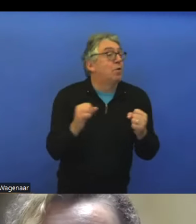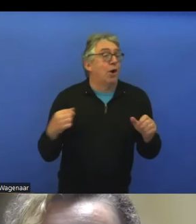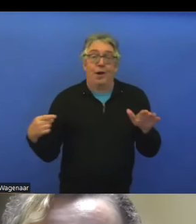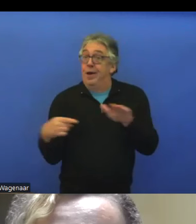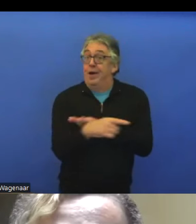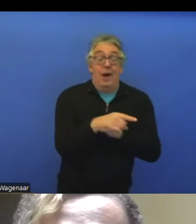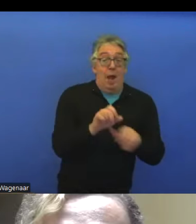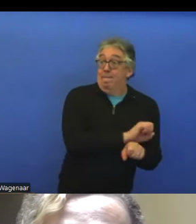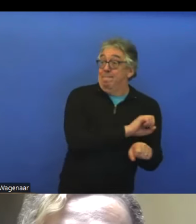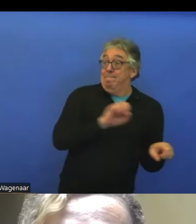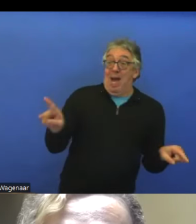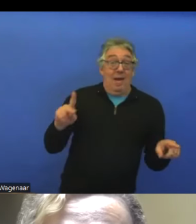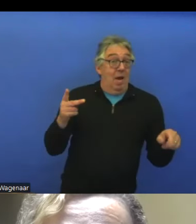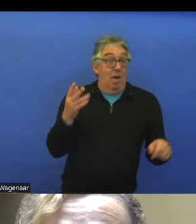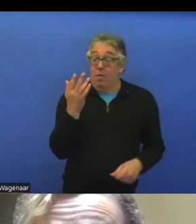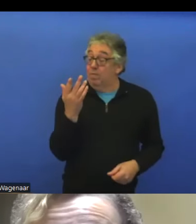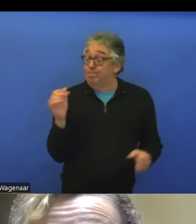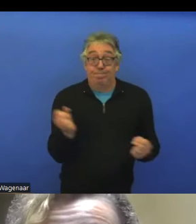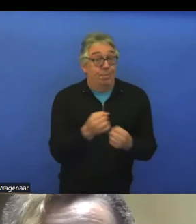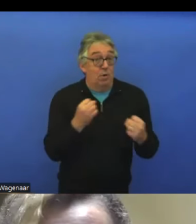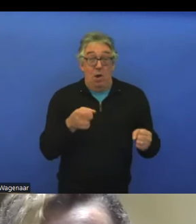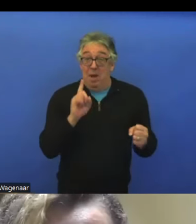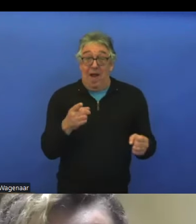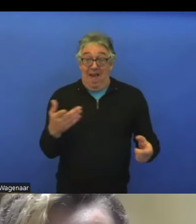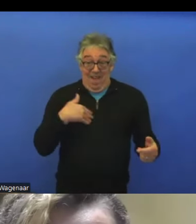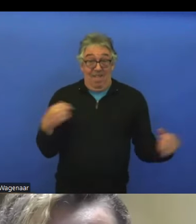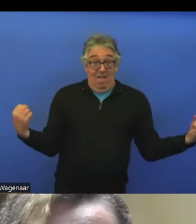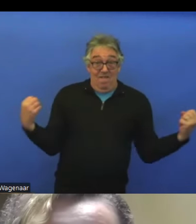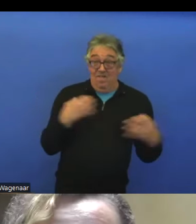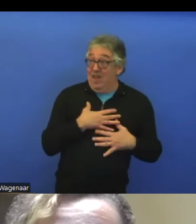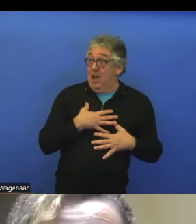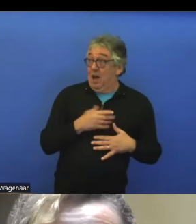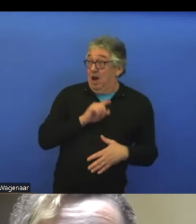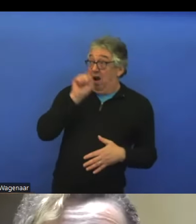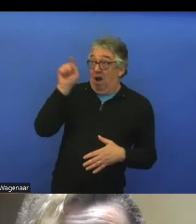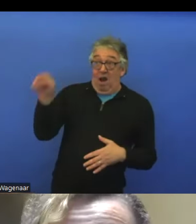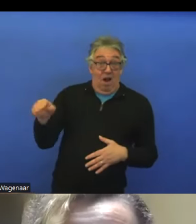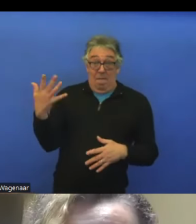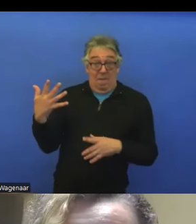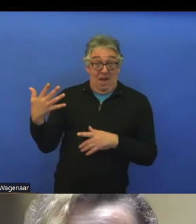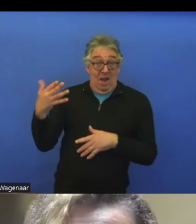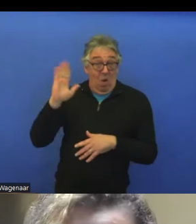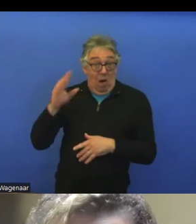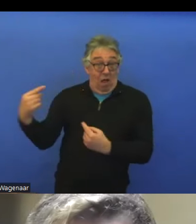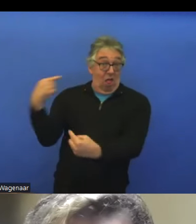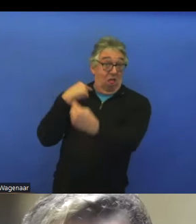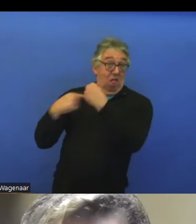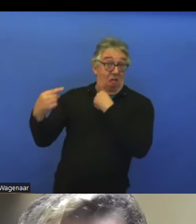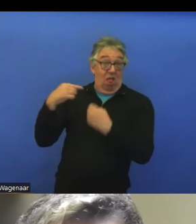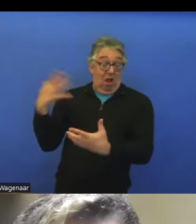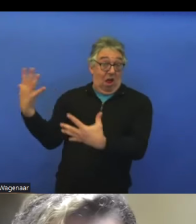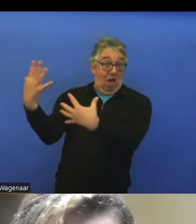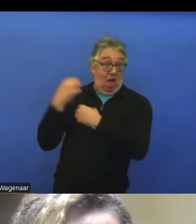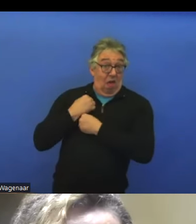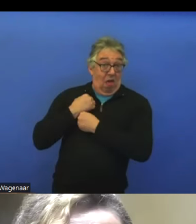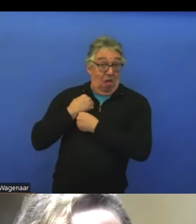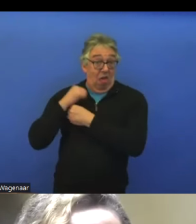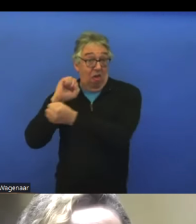fear, 2, of being persecuted, so of facing persecution if they go back to their